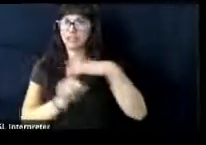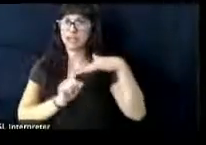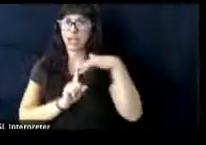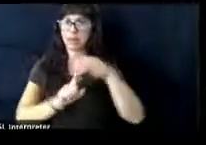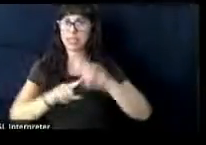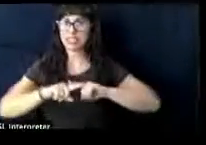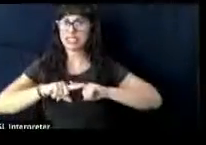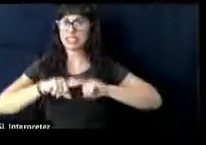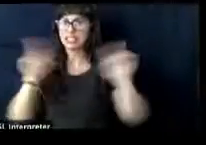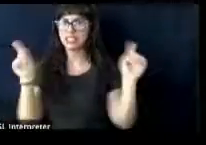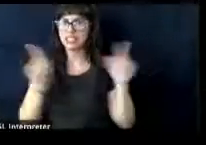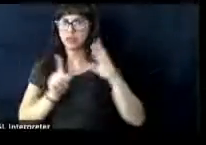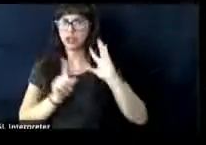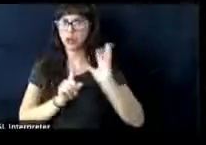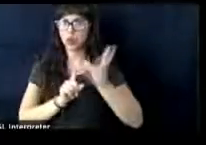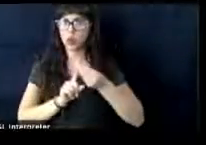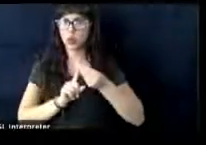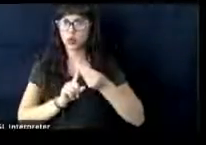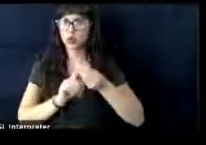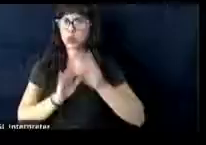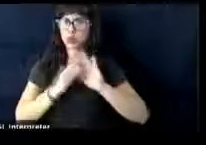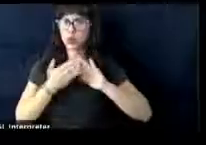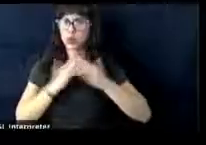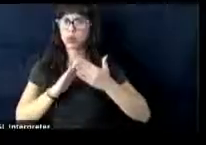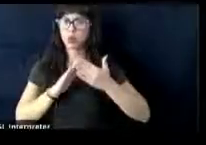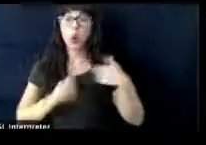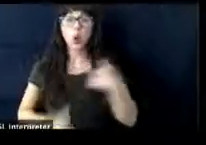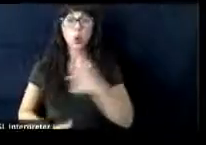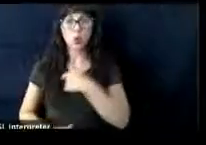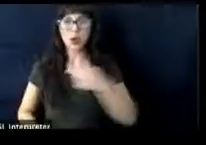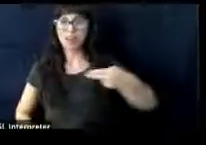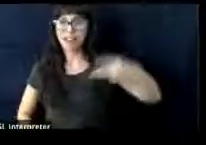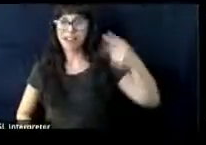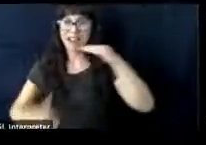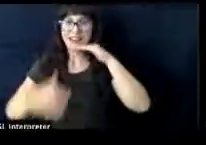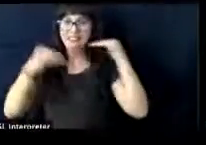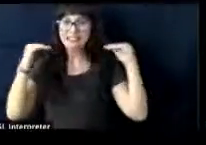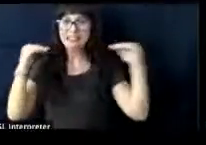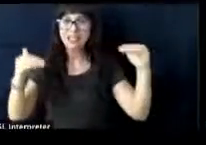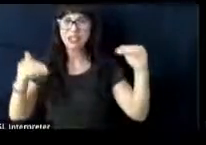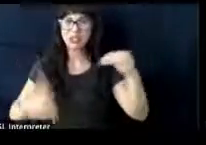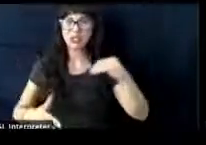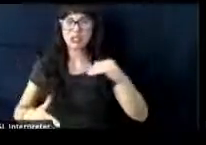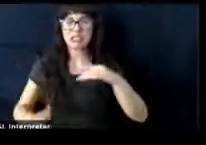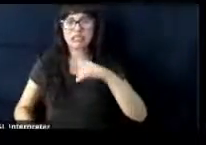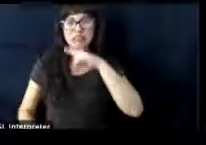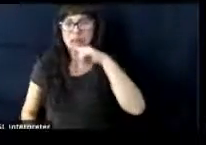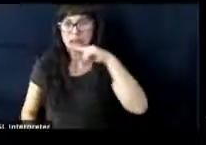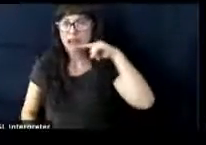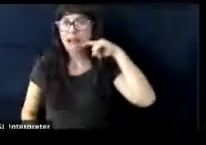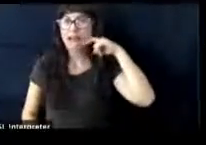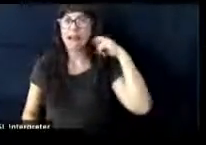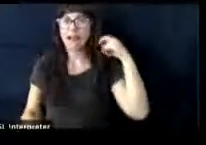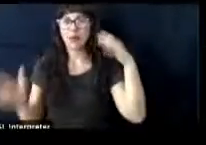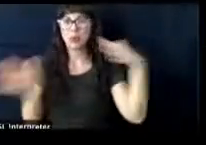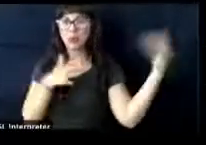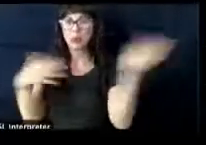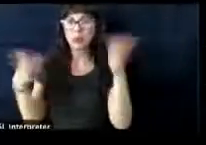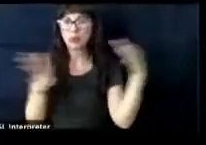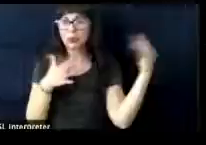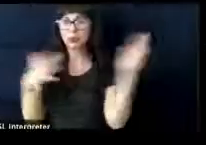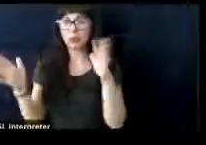cultural community. We are high desert. It's very dry and windy up here. Our